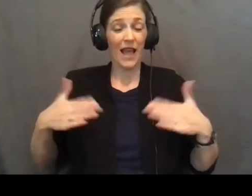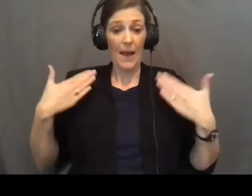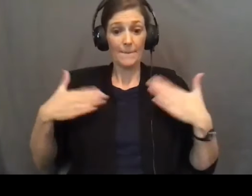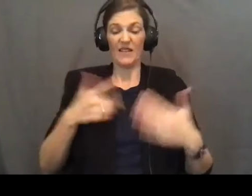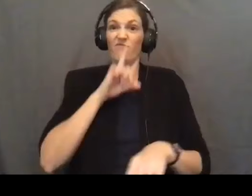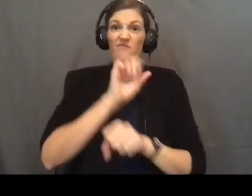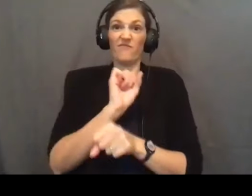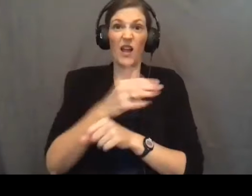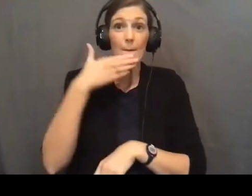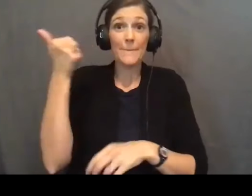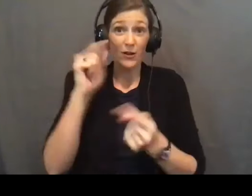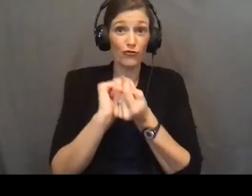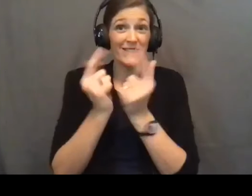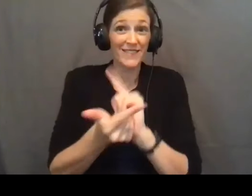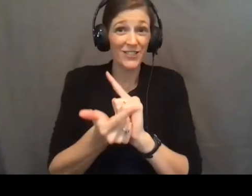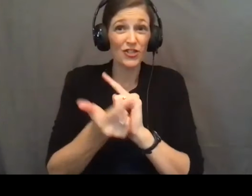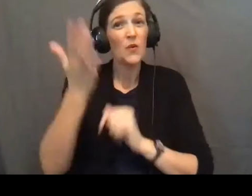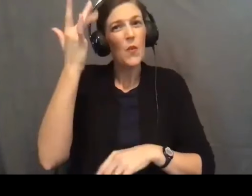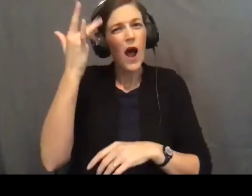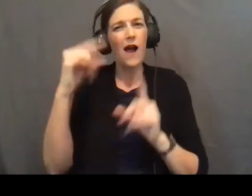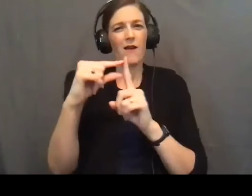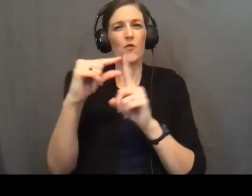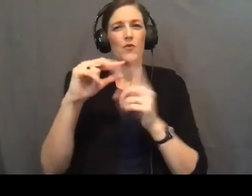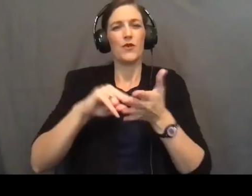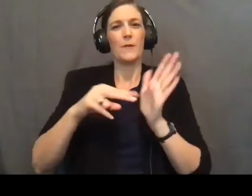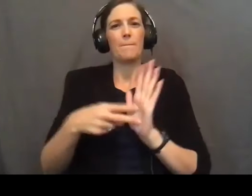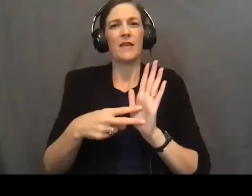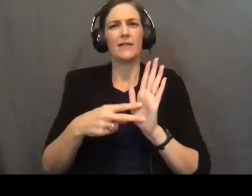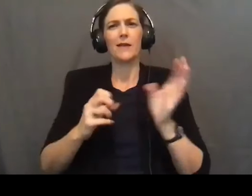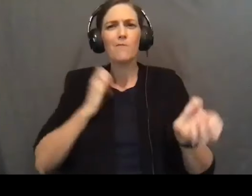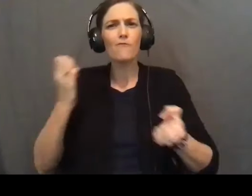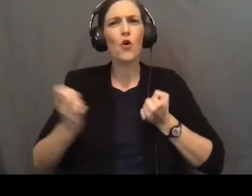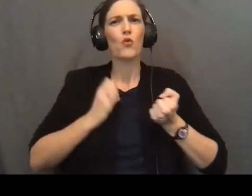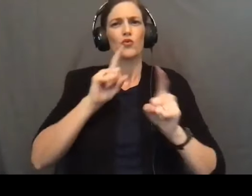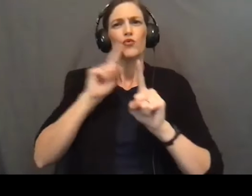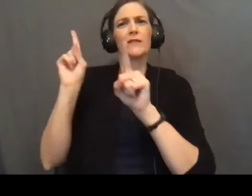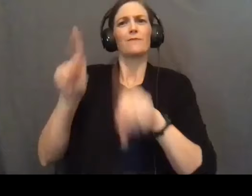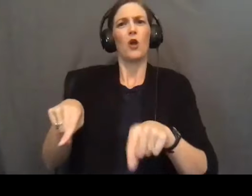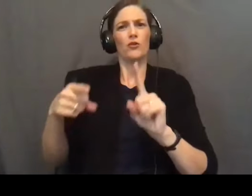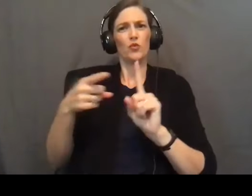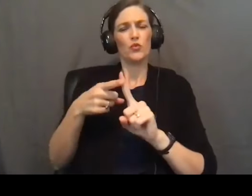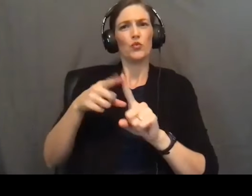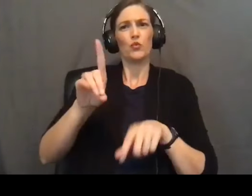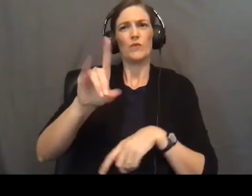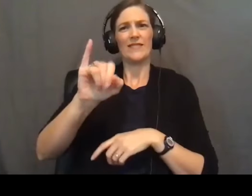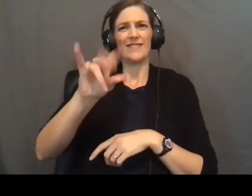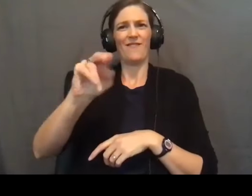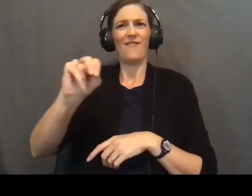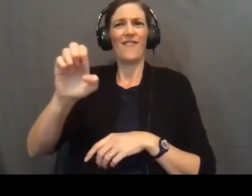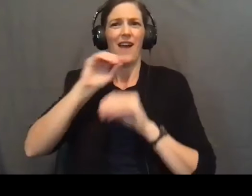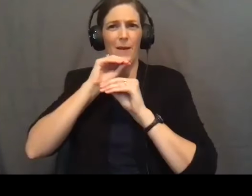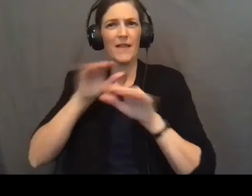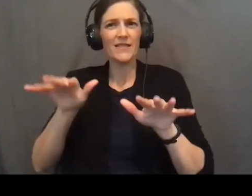a better translation because the word means an emotional response to a divine blessing that's